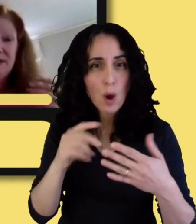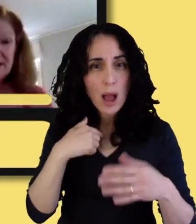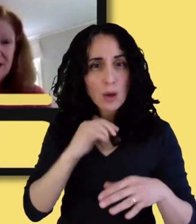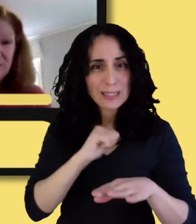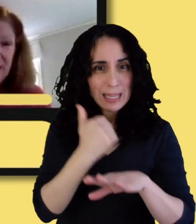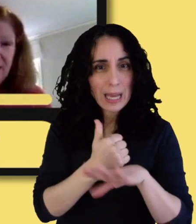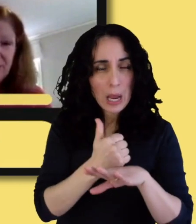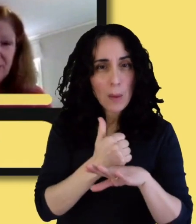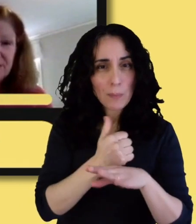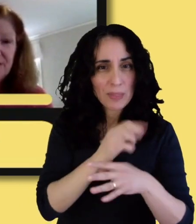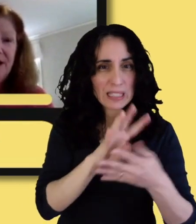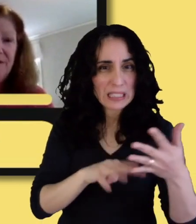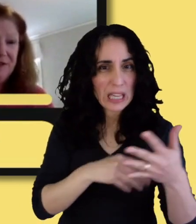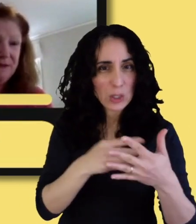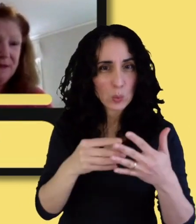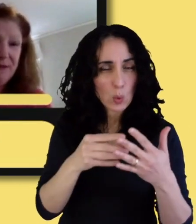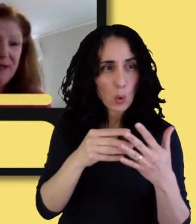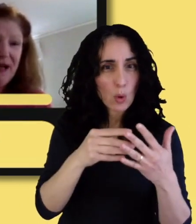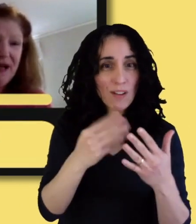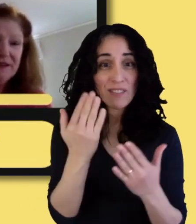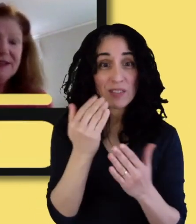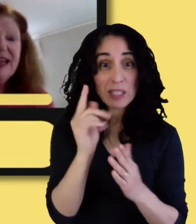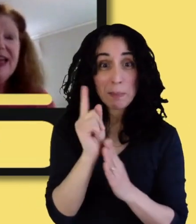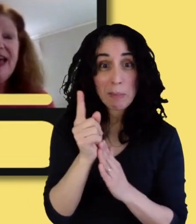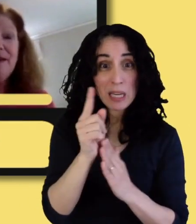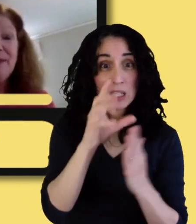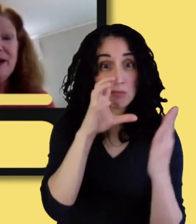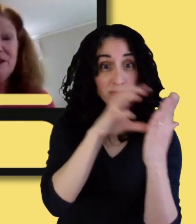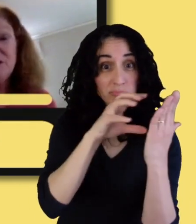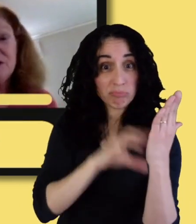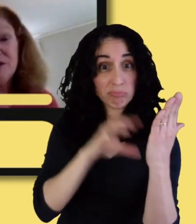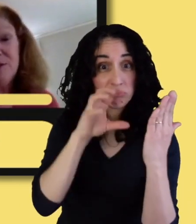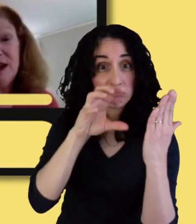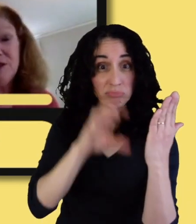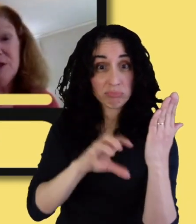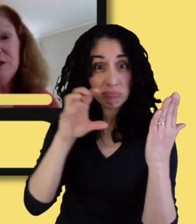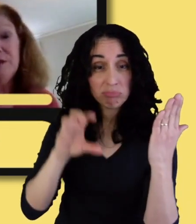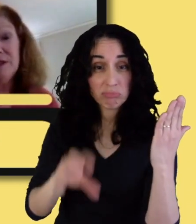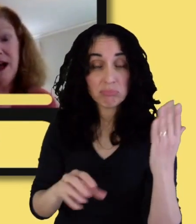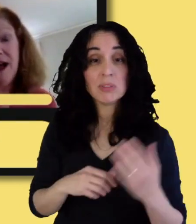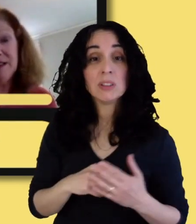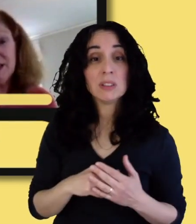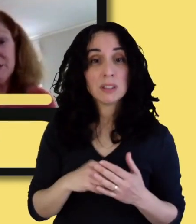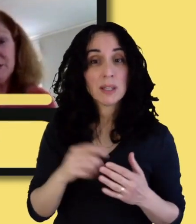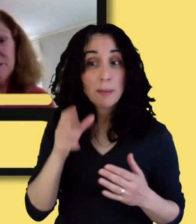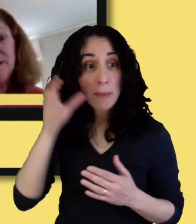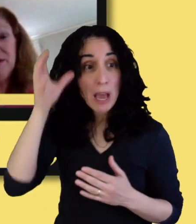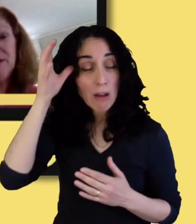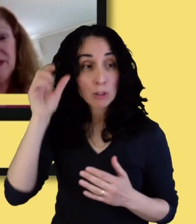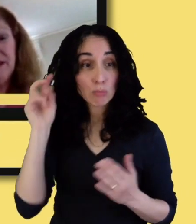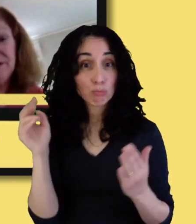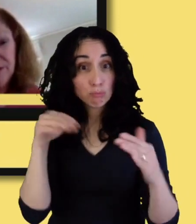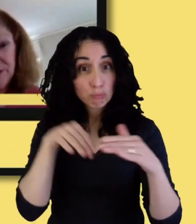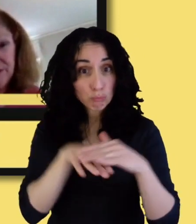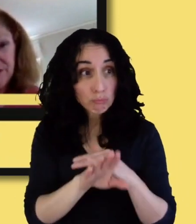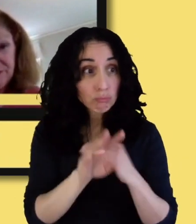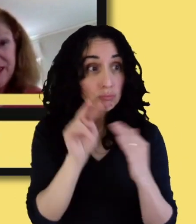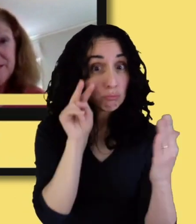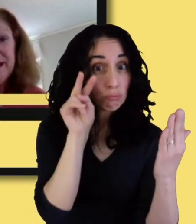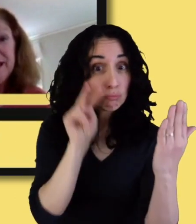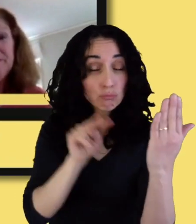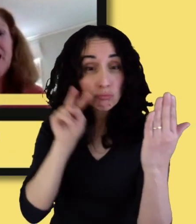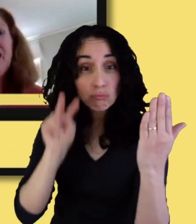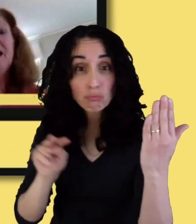I would put the schedule out, 15-minute blocks, and parents chose what two sessions would be most convenient for